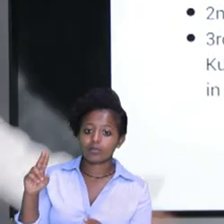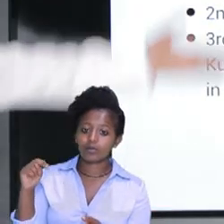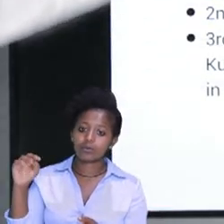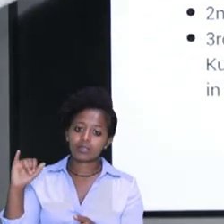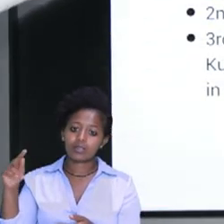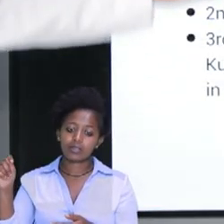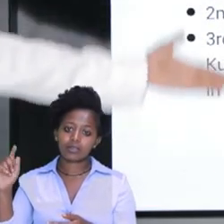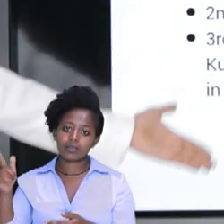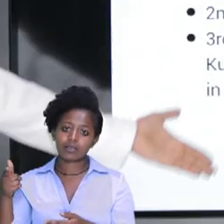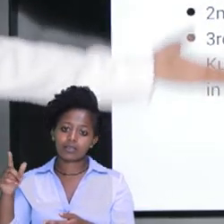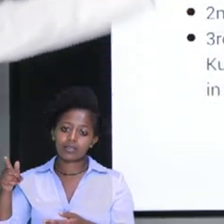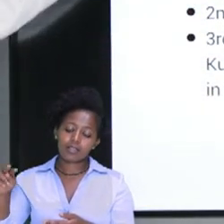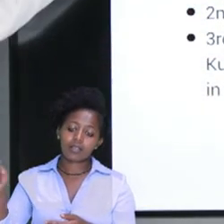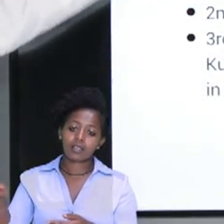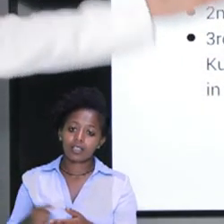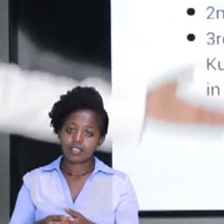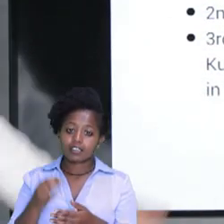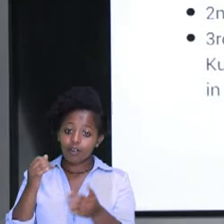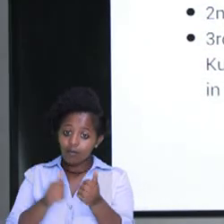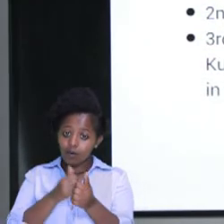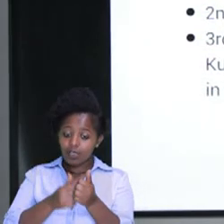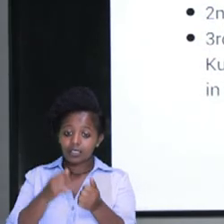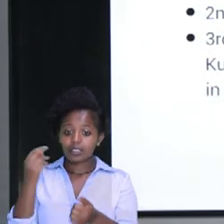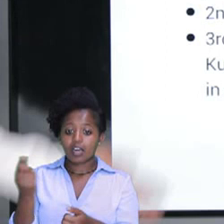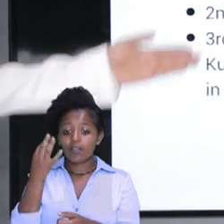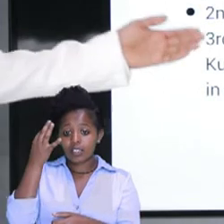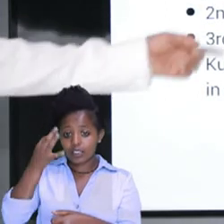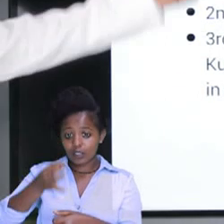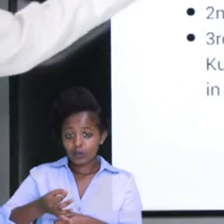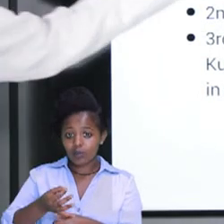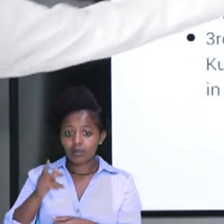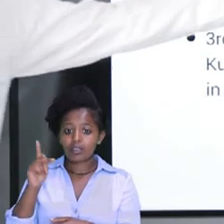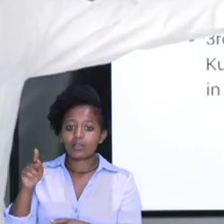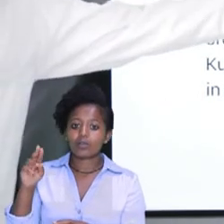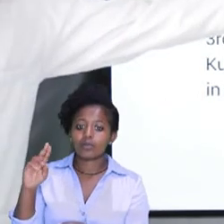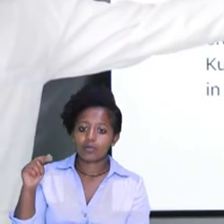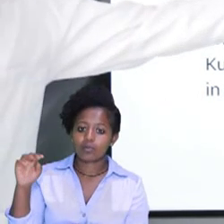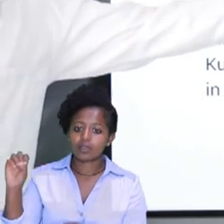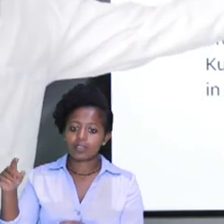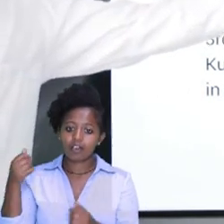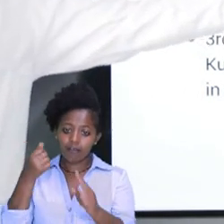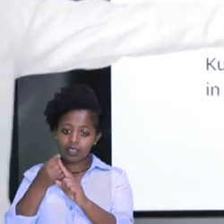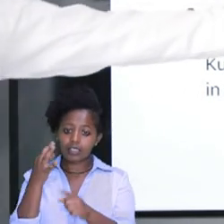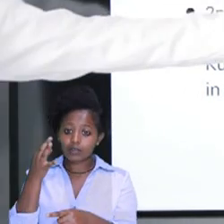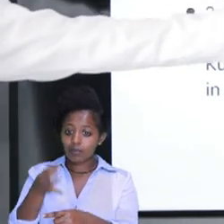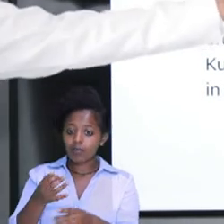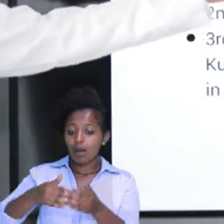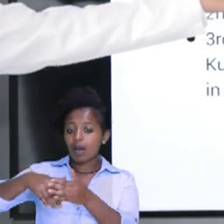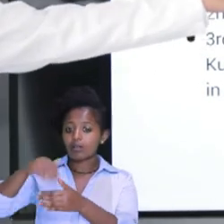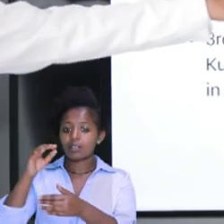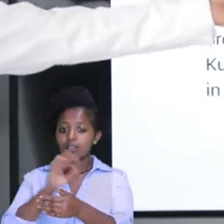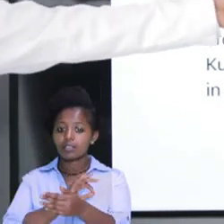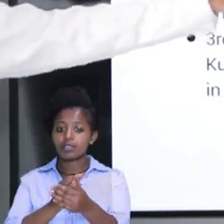struggle, the following are the advantage of Kuomintang. The first one, Kuomintang fighters force outnumbered